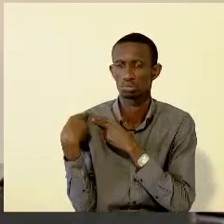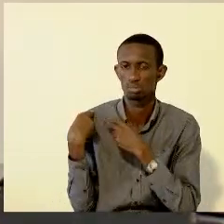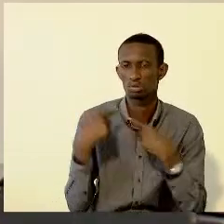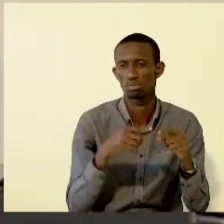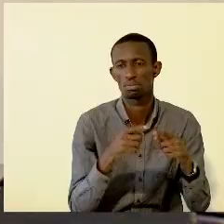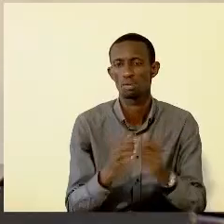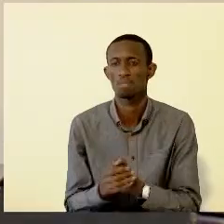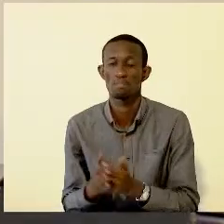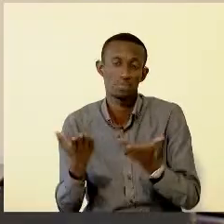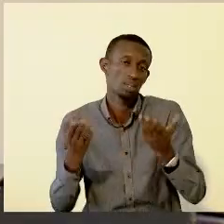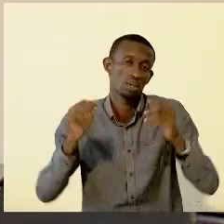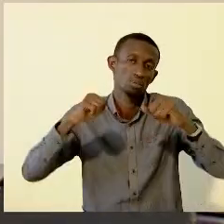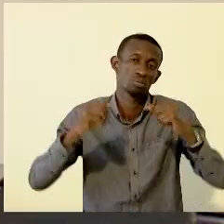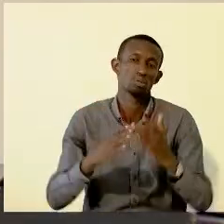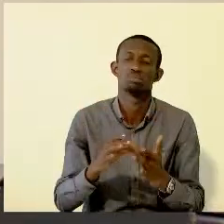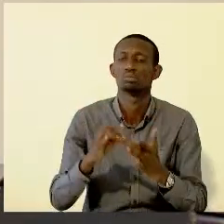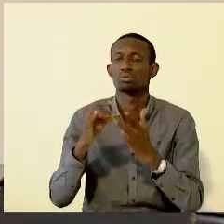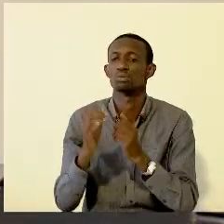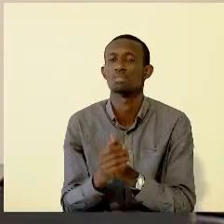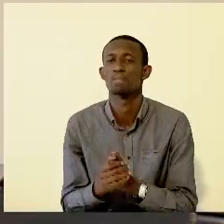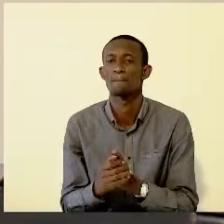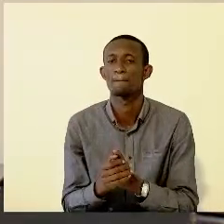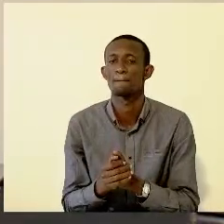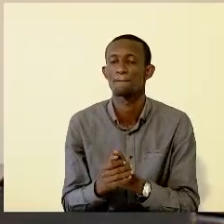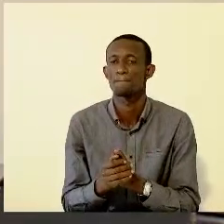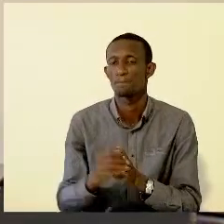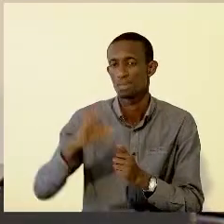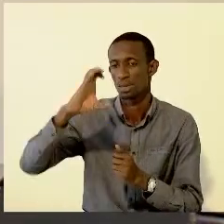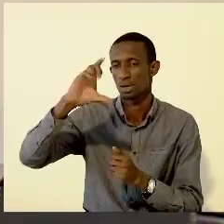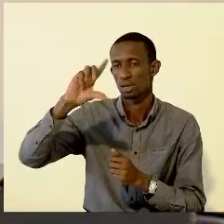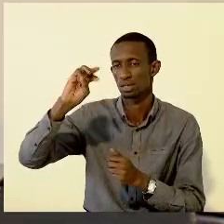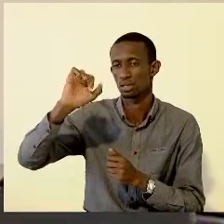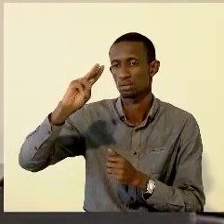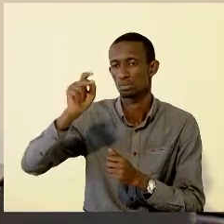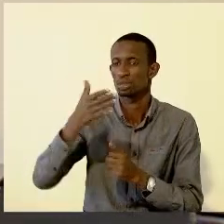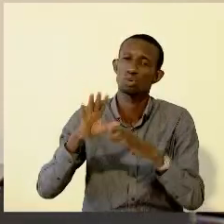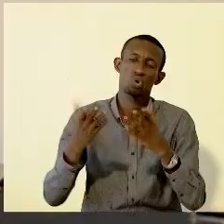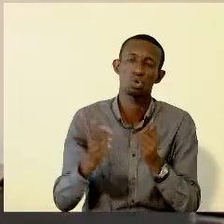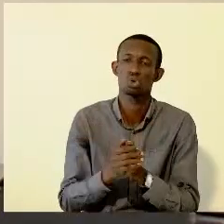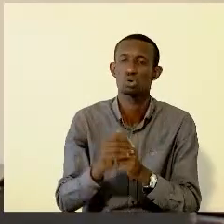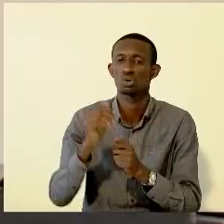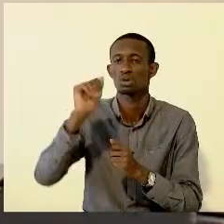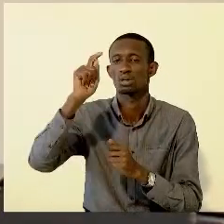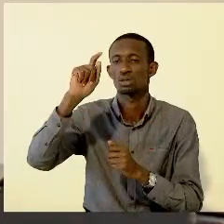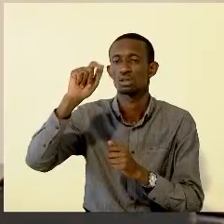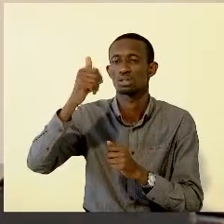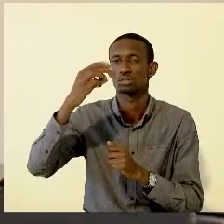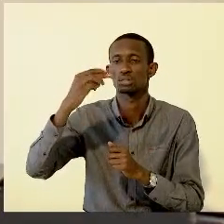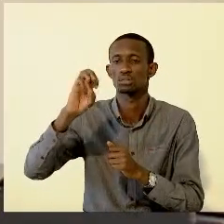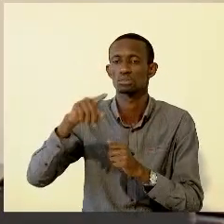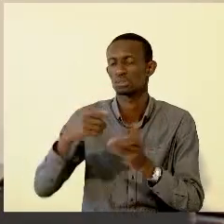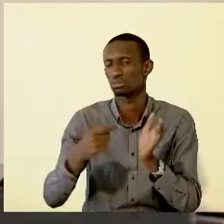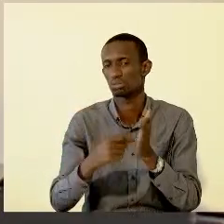functions. These can be specialized for climbing or attachment to different parts like